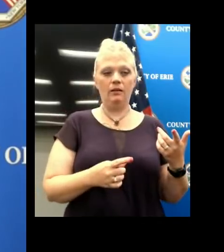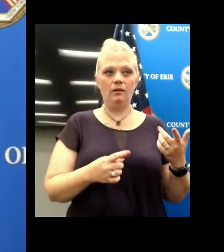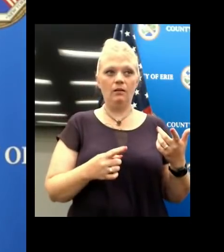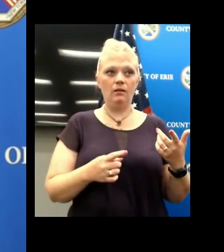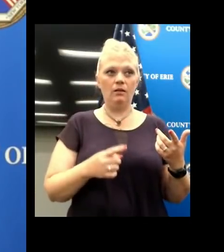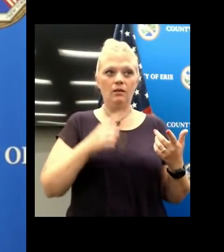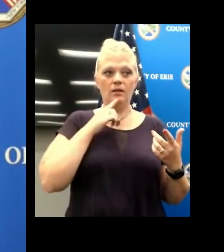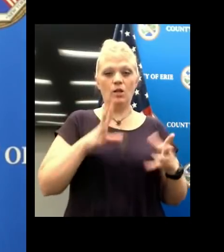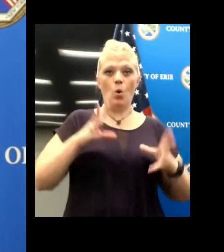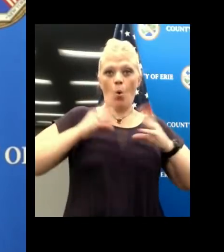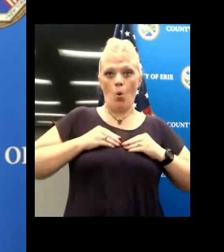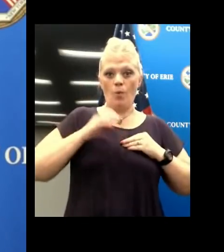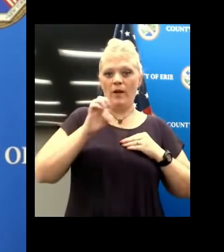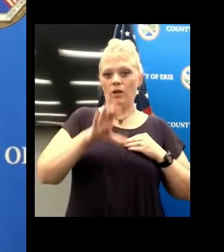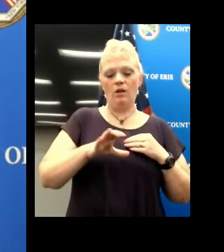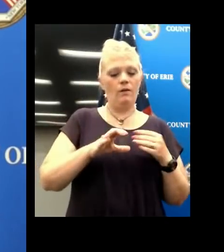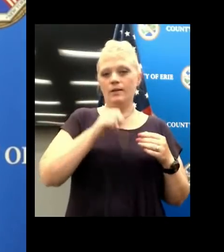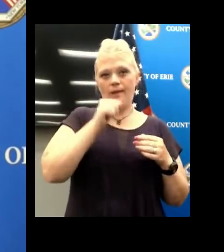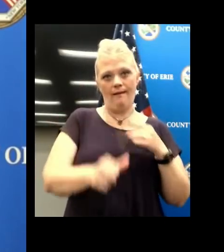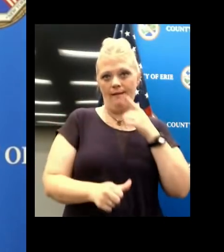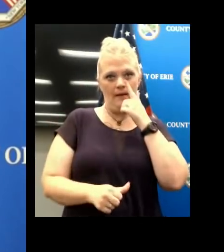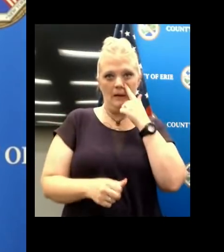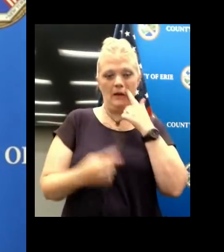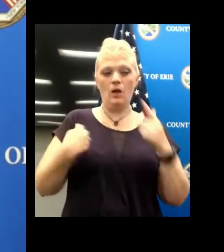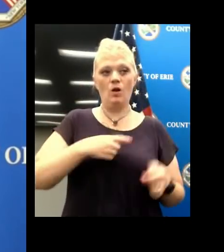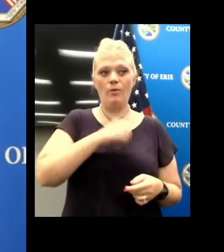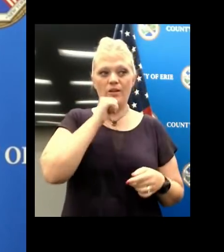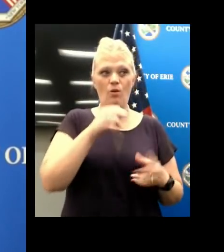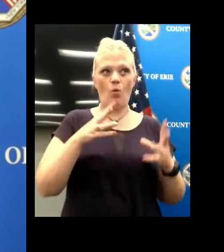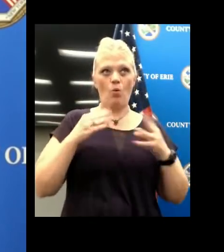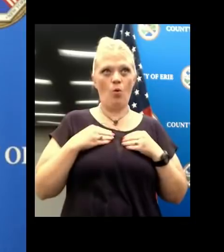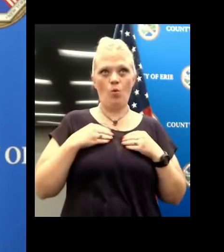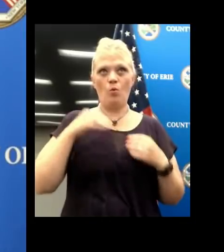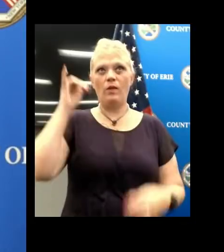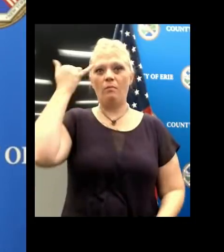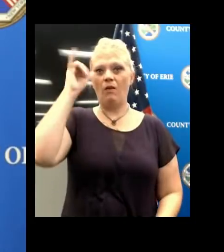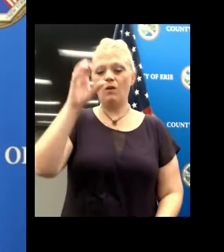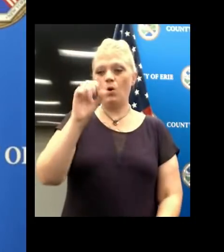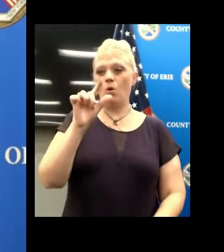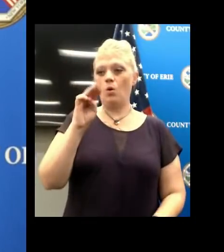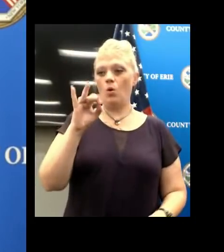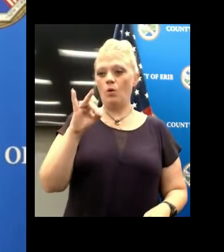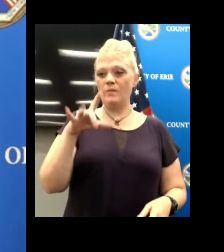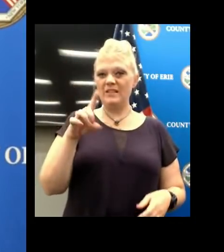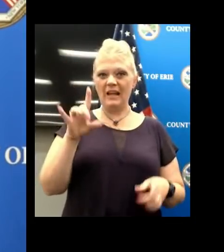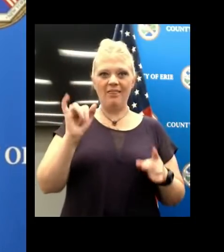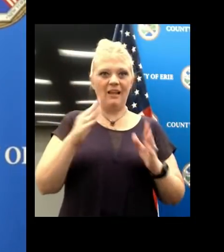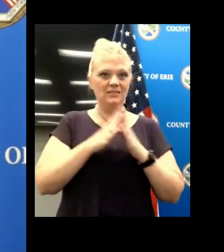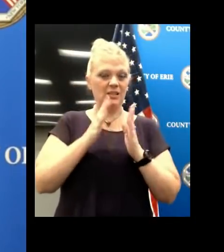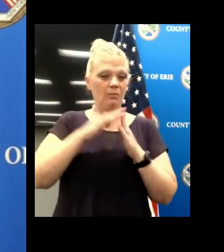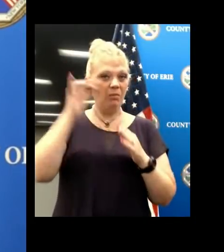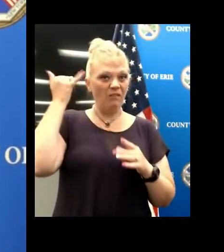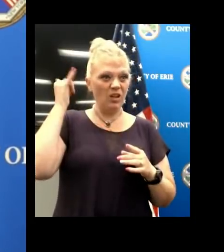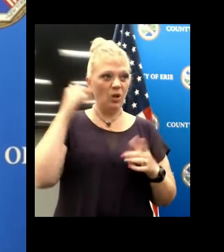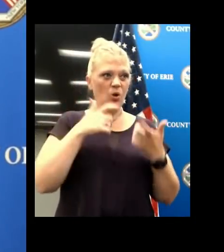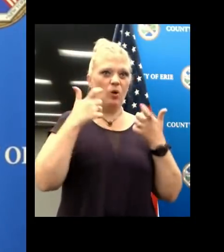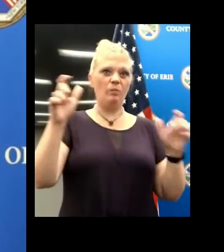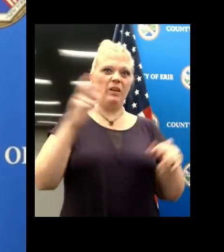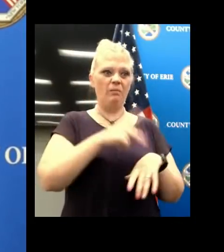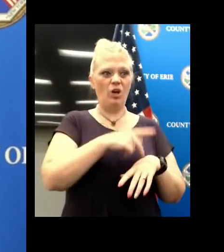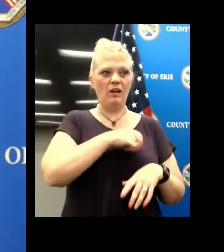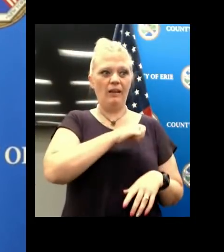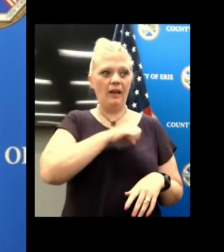itself is owned by Erie County, and that's not the case. We don't own, like the Buffalo Olmsted parks, those are City of Buffalo. Big parks in